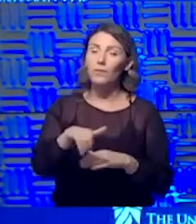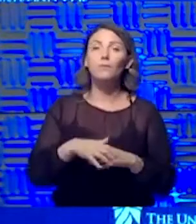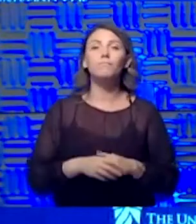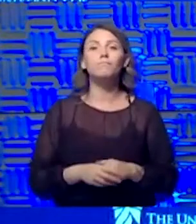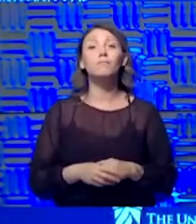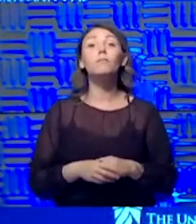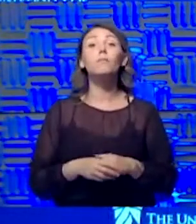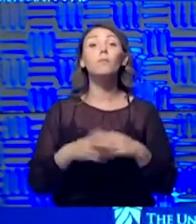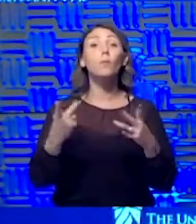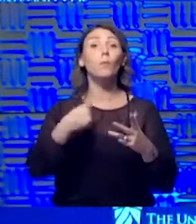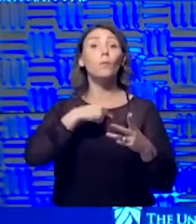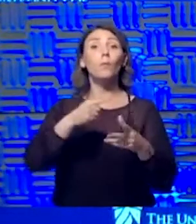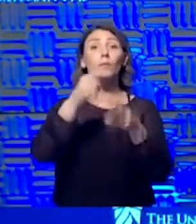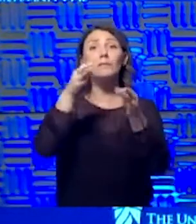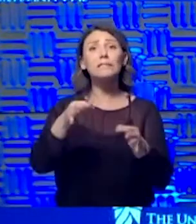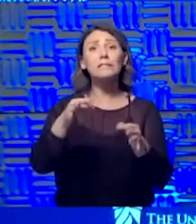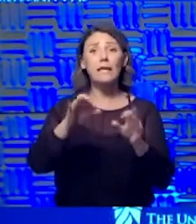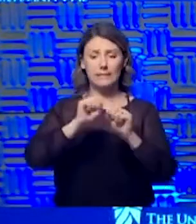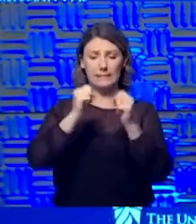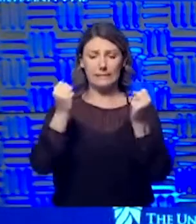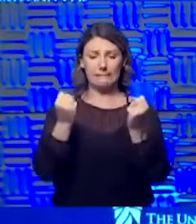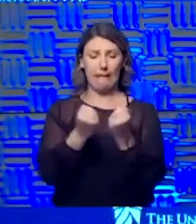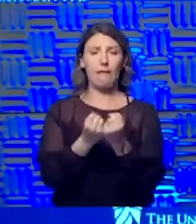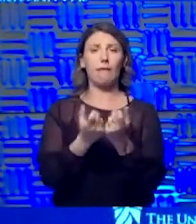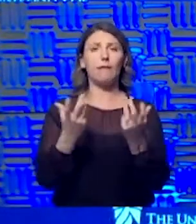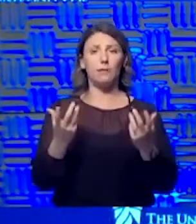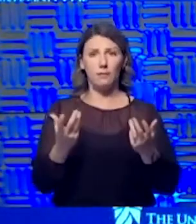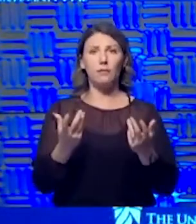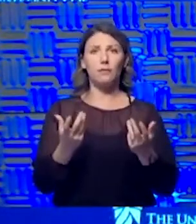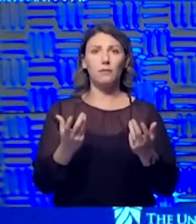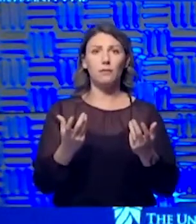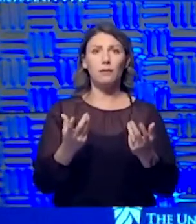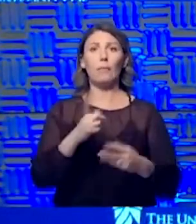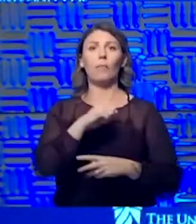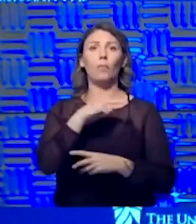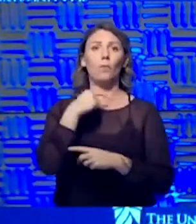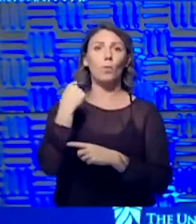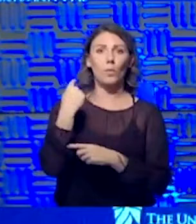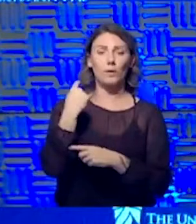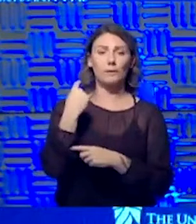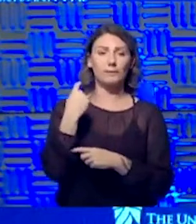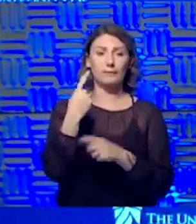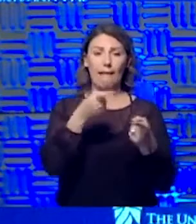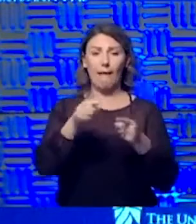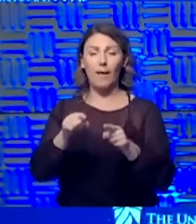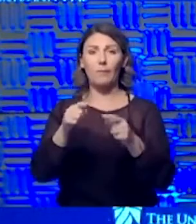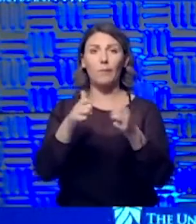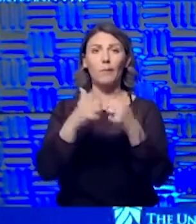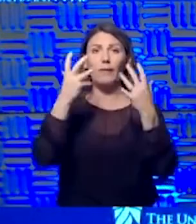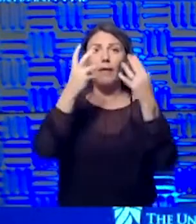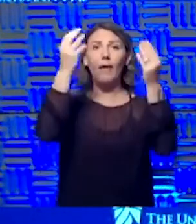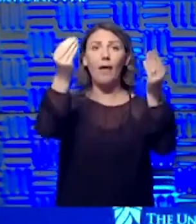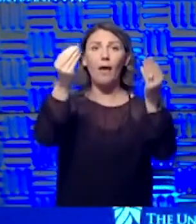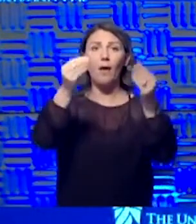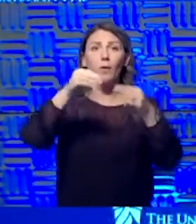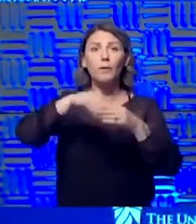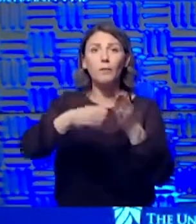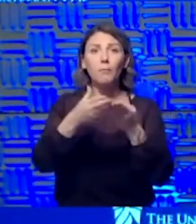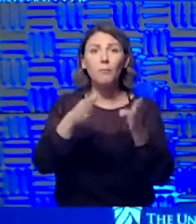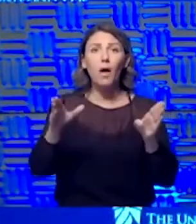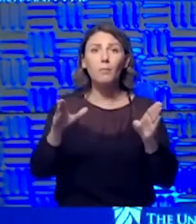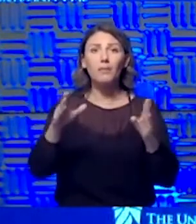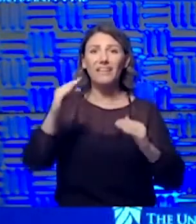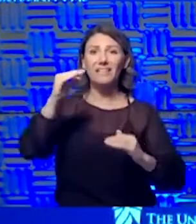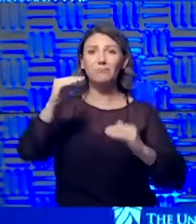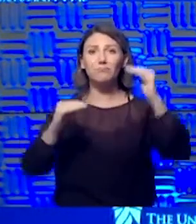what we are deciding as a society, I think, is that the risk inherent with going out and being in public is starting to outweigh